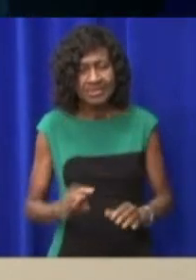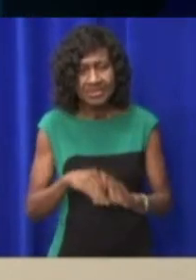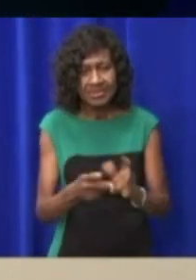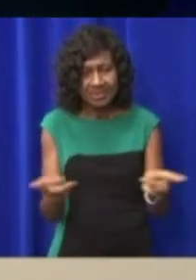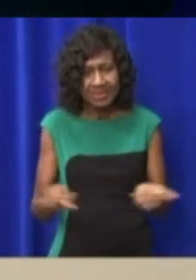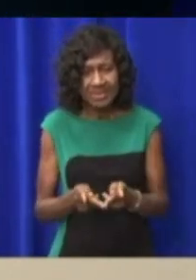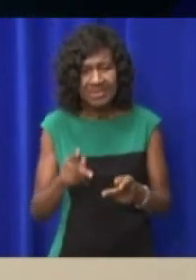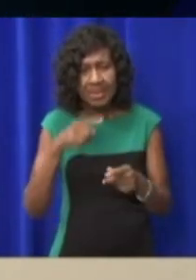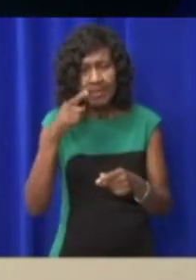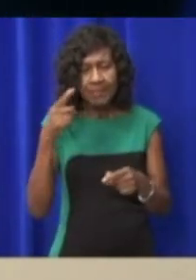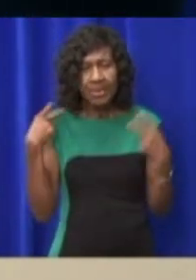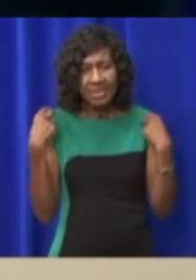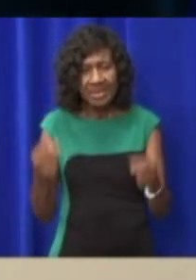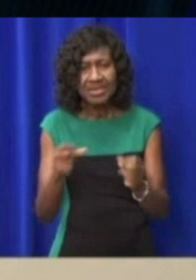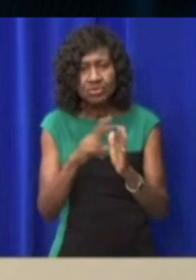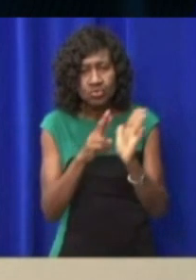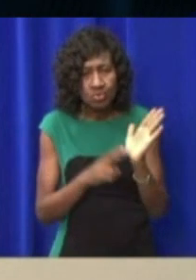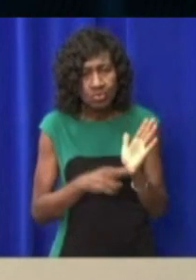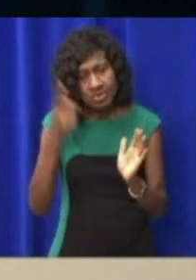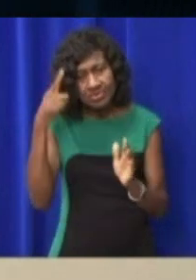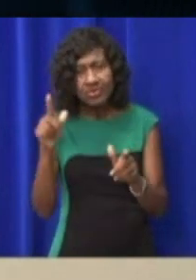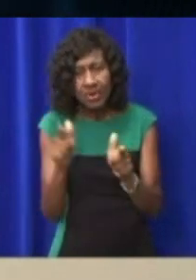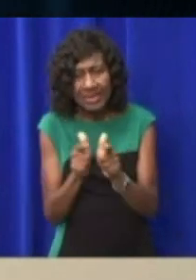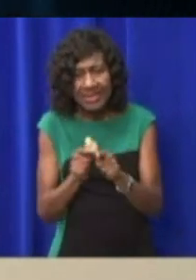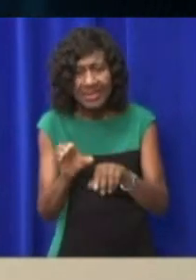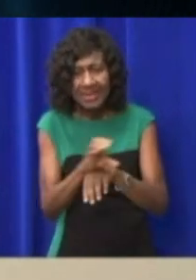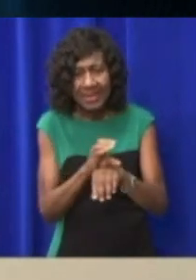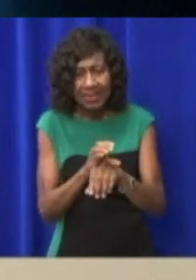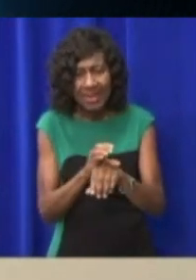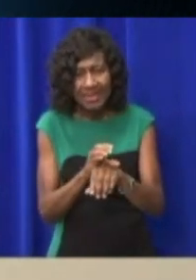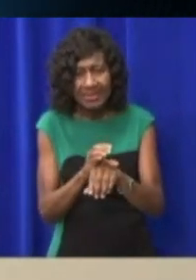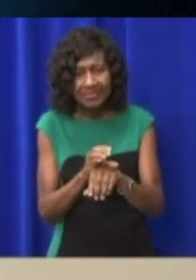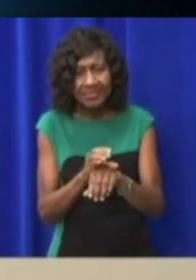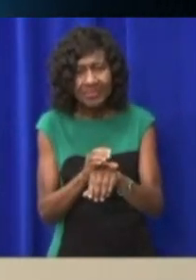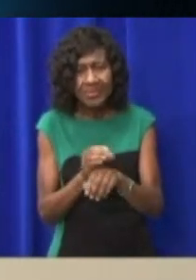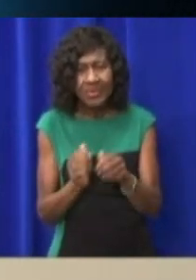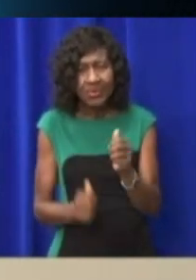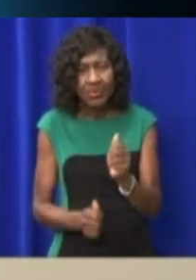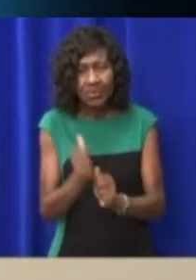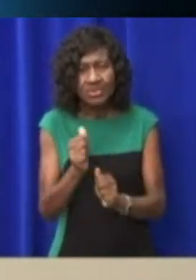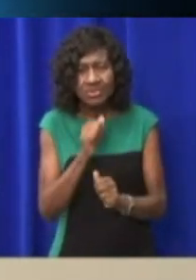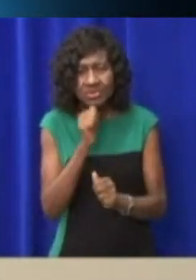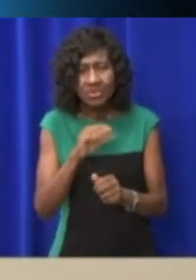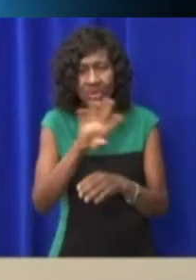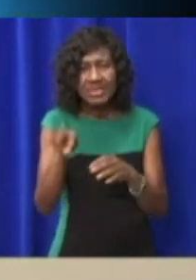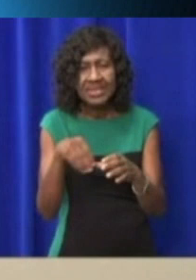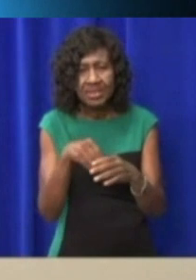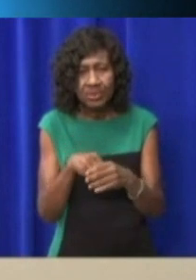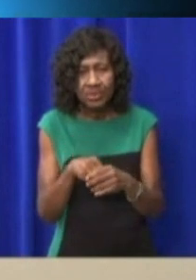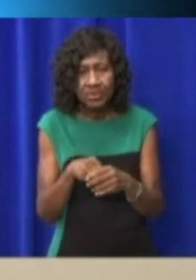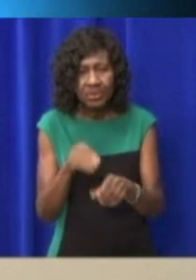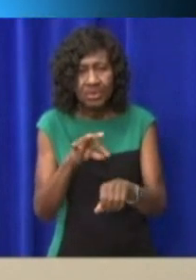to be promulgated for Little Cayman, which would not include any provisions relating to